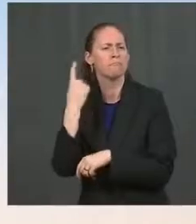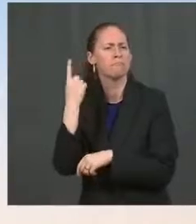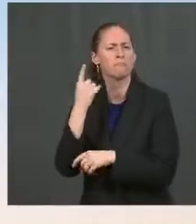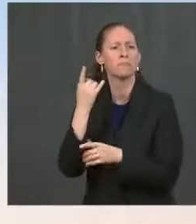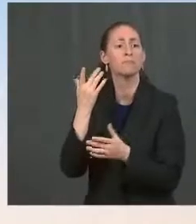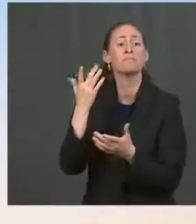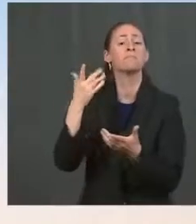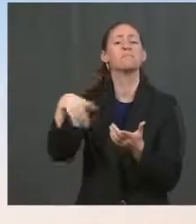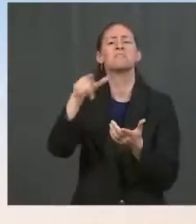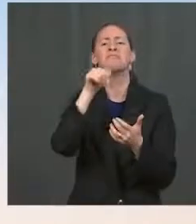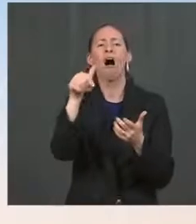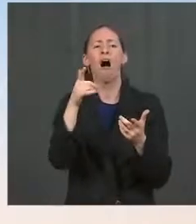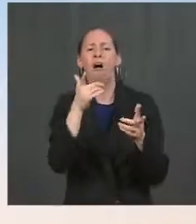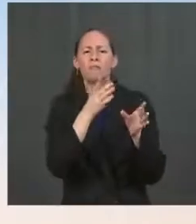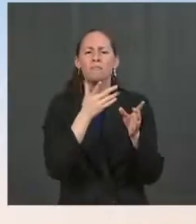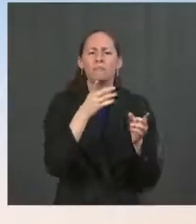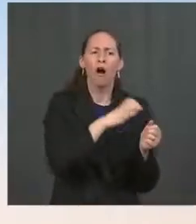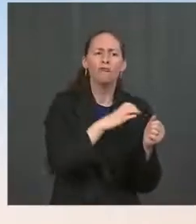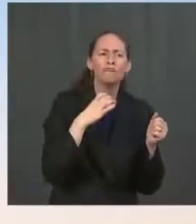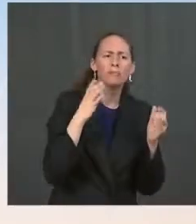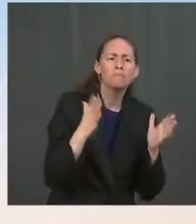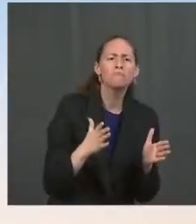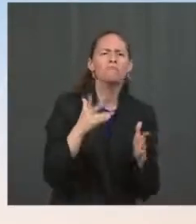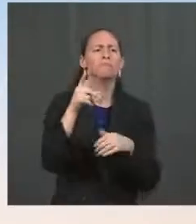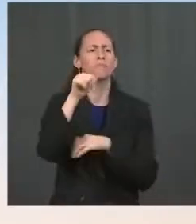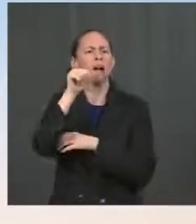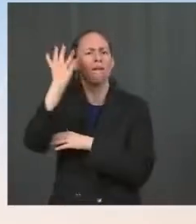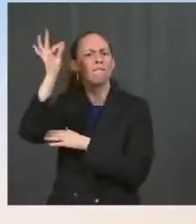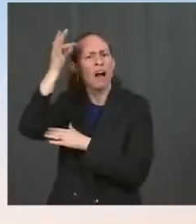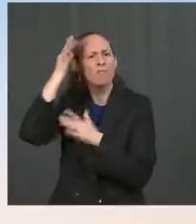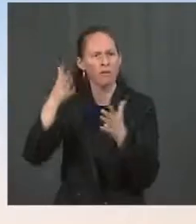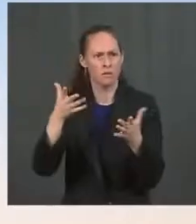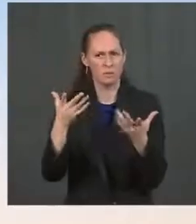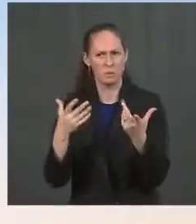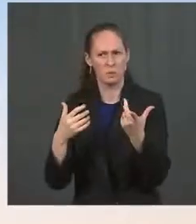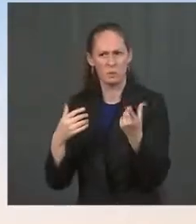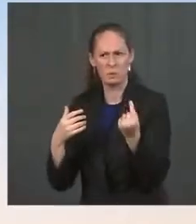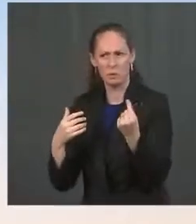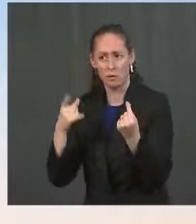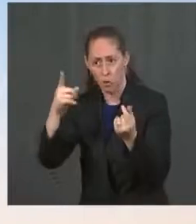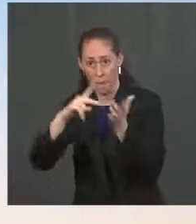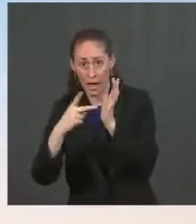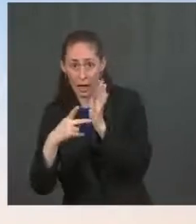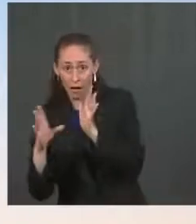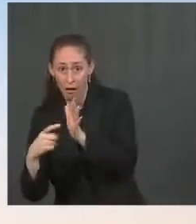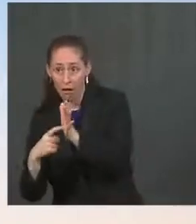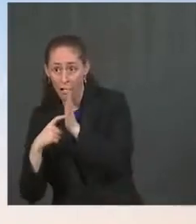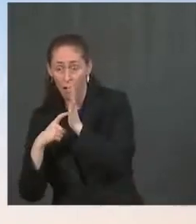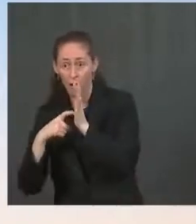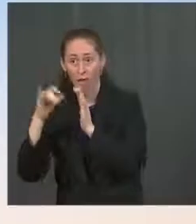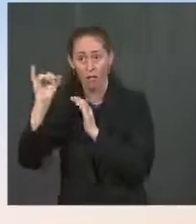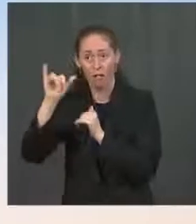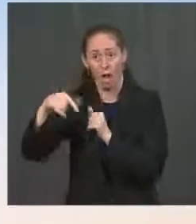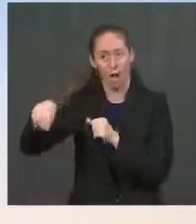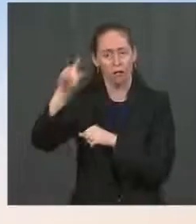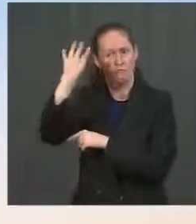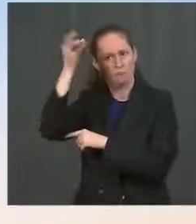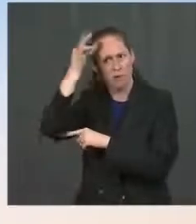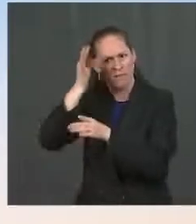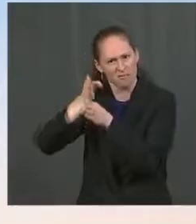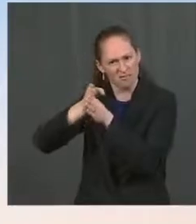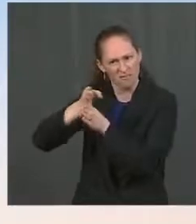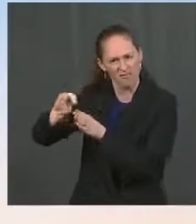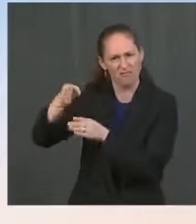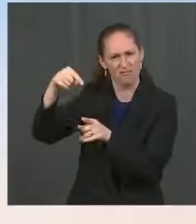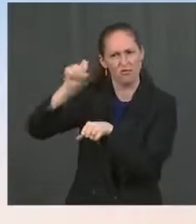just the federal. For the requirements, yes, it's the federal branch of government, yes. Okay, and that workforce is about 4